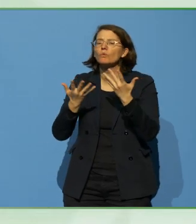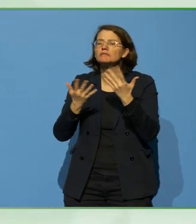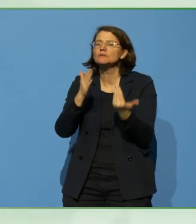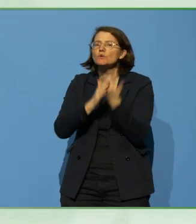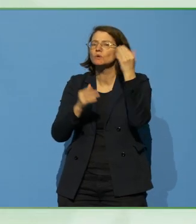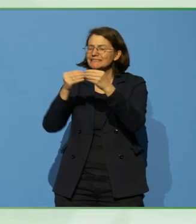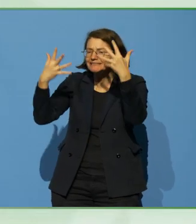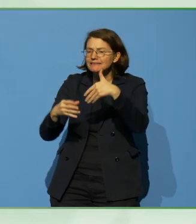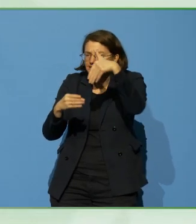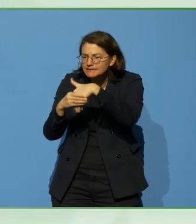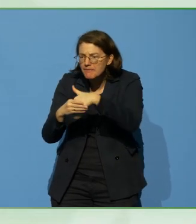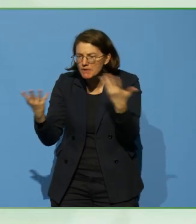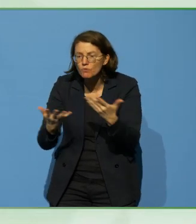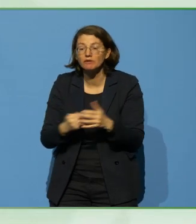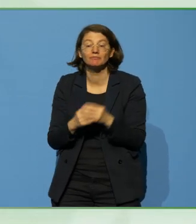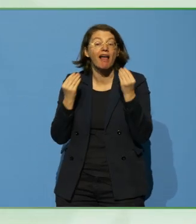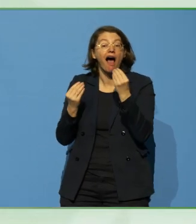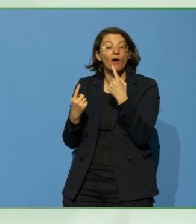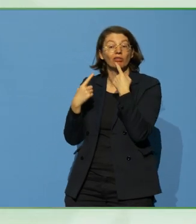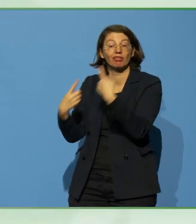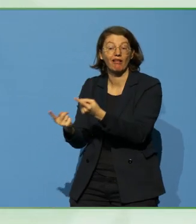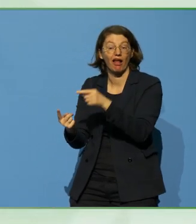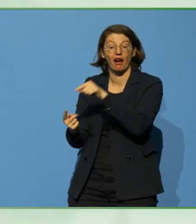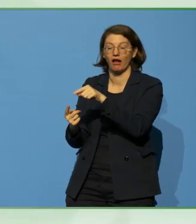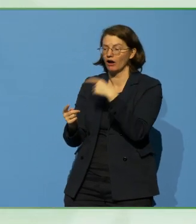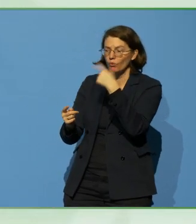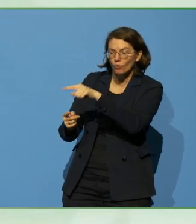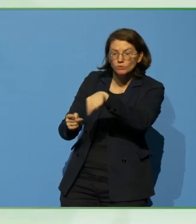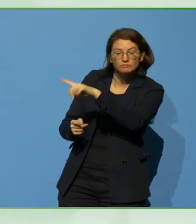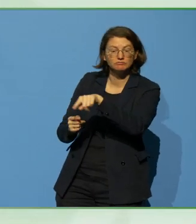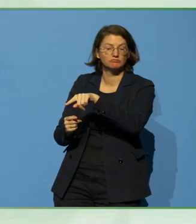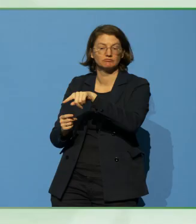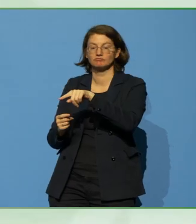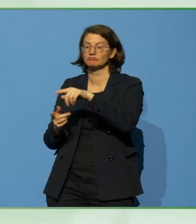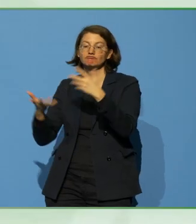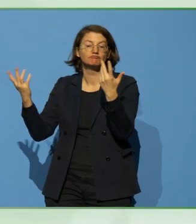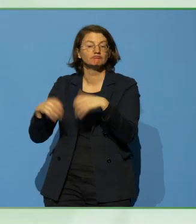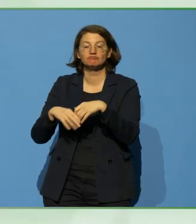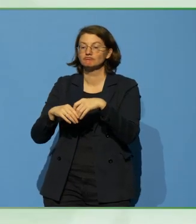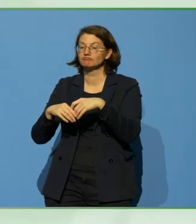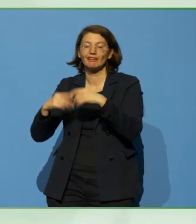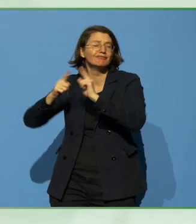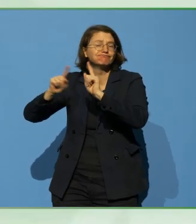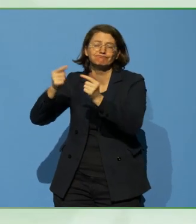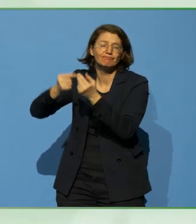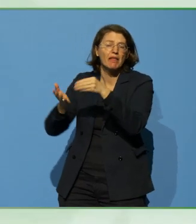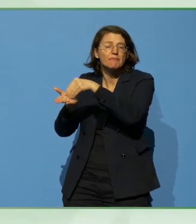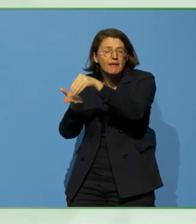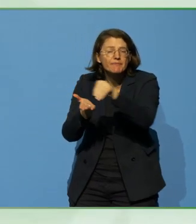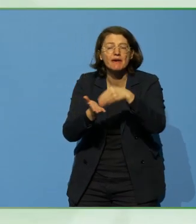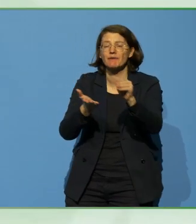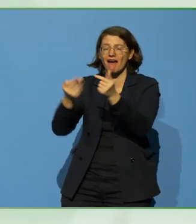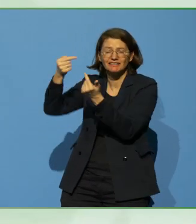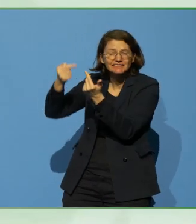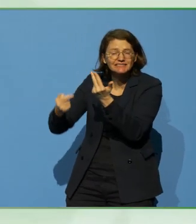it mean? Because there's nothing worse than standing at a counter and knowing that they have an accessible payment terminal,